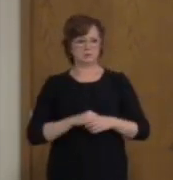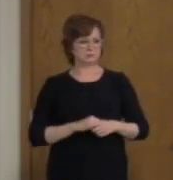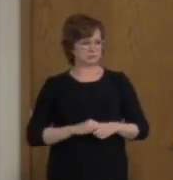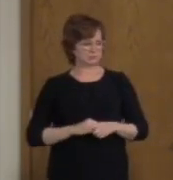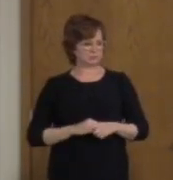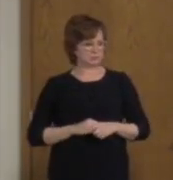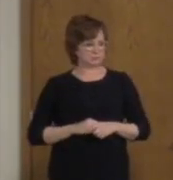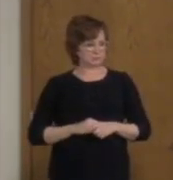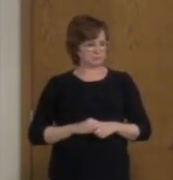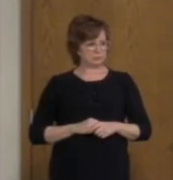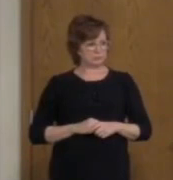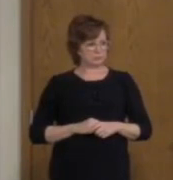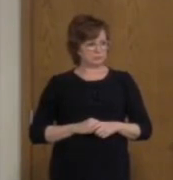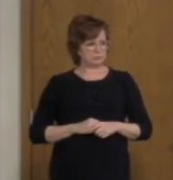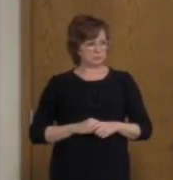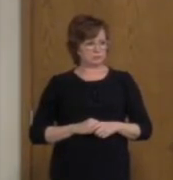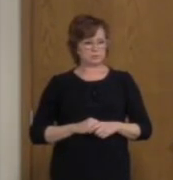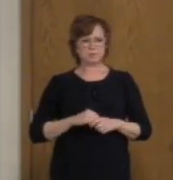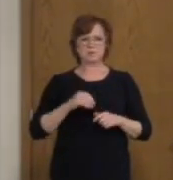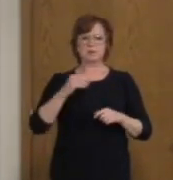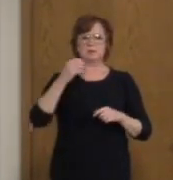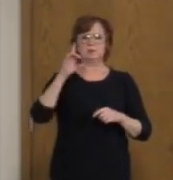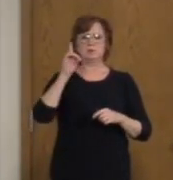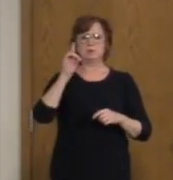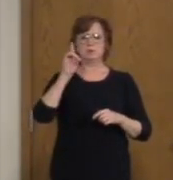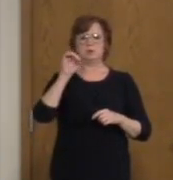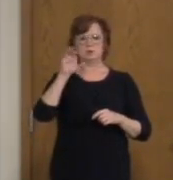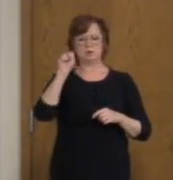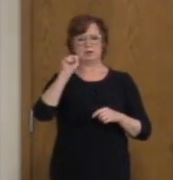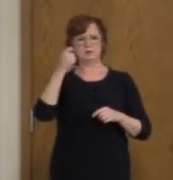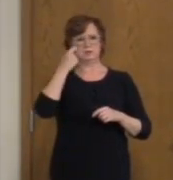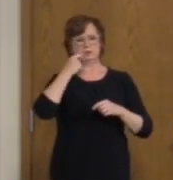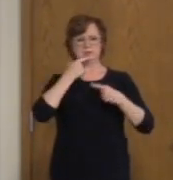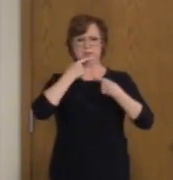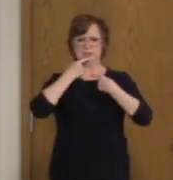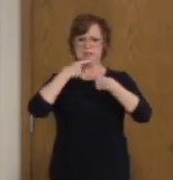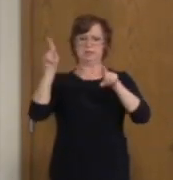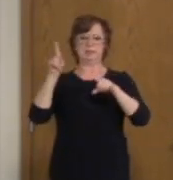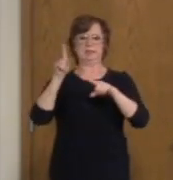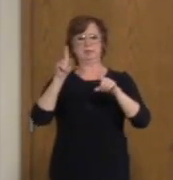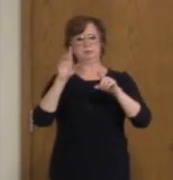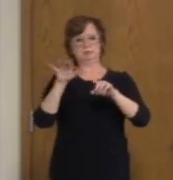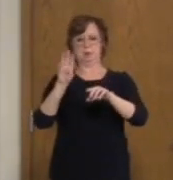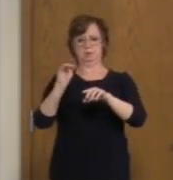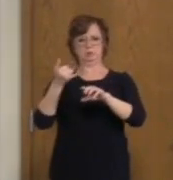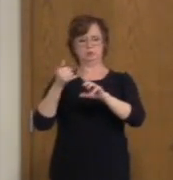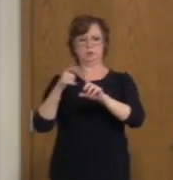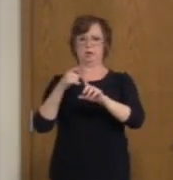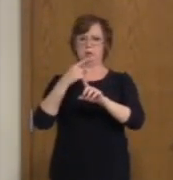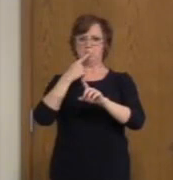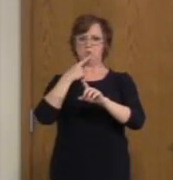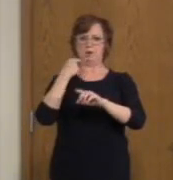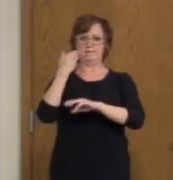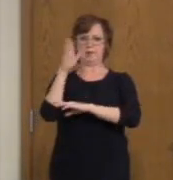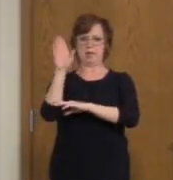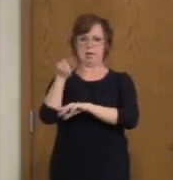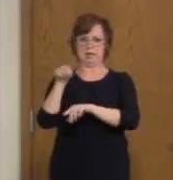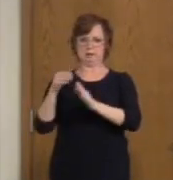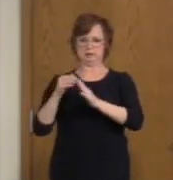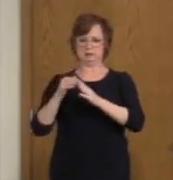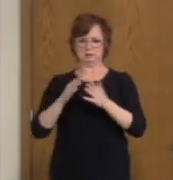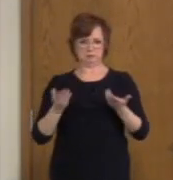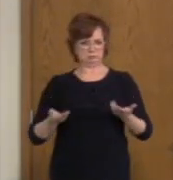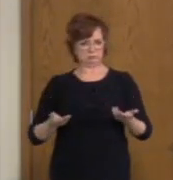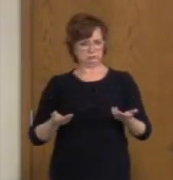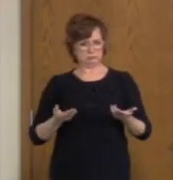Dr. Shahab just said that Moose Jaw is on red alert, basically. Why are we not bringing in new restrictions for Moose Jaw and other areas that are pretty